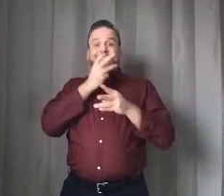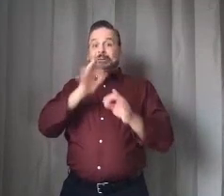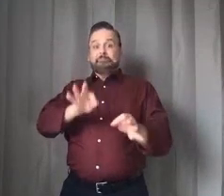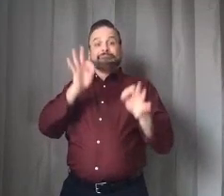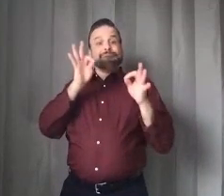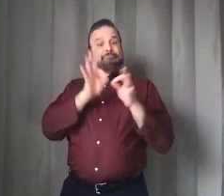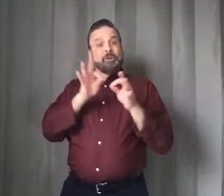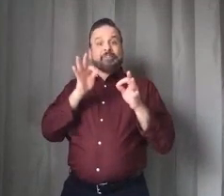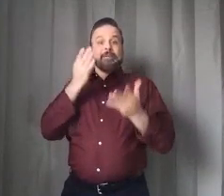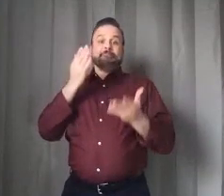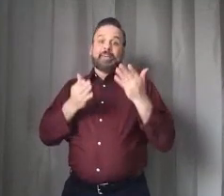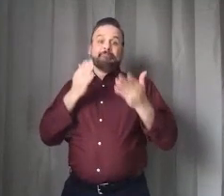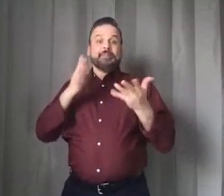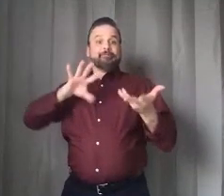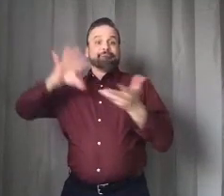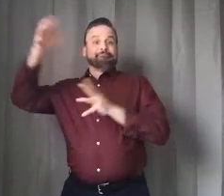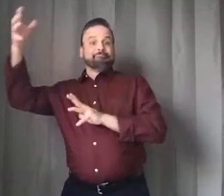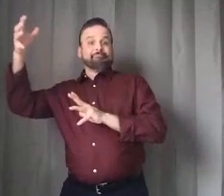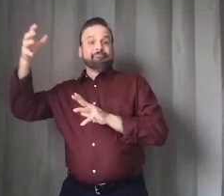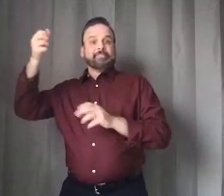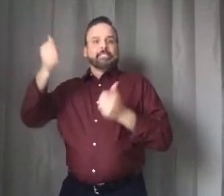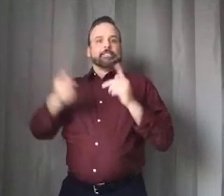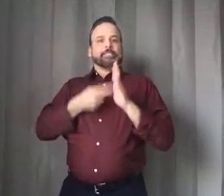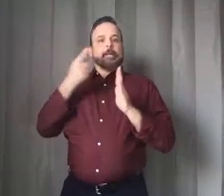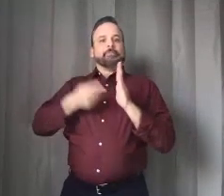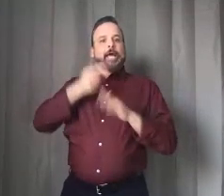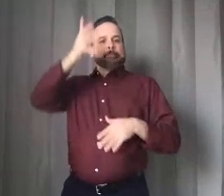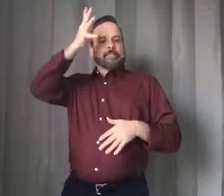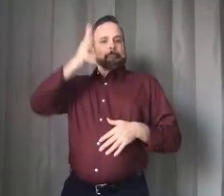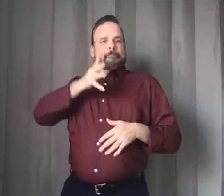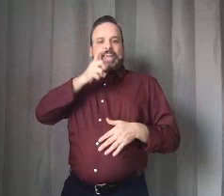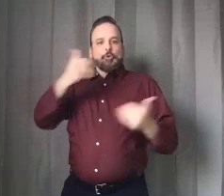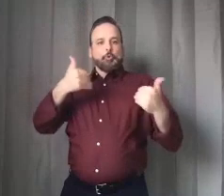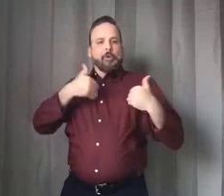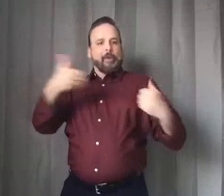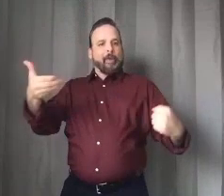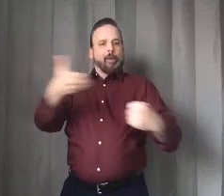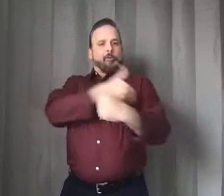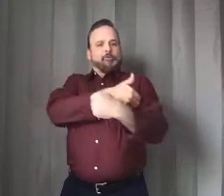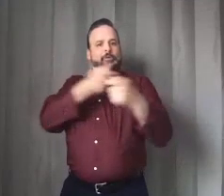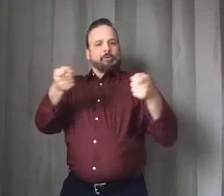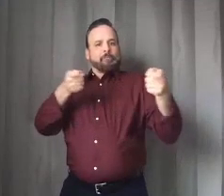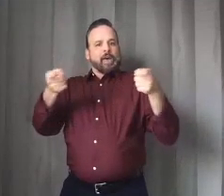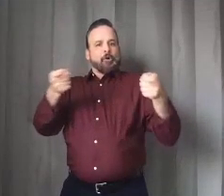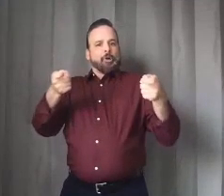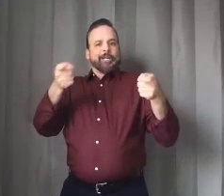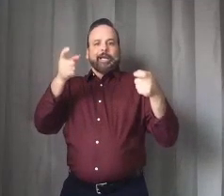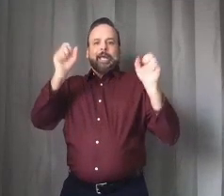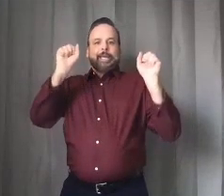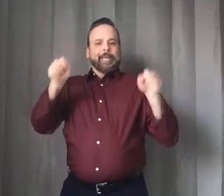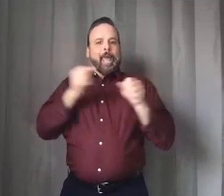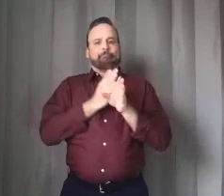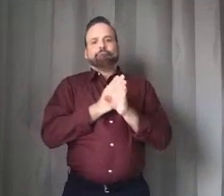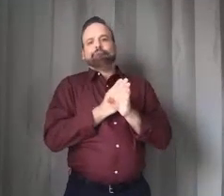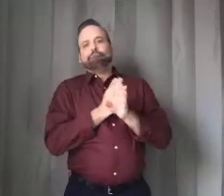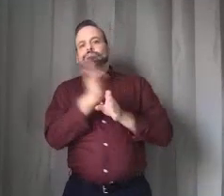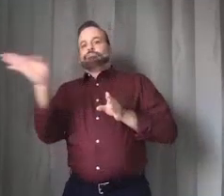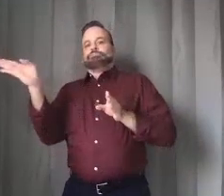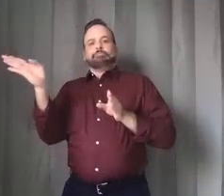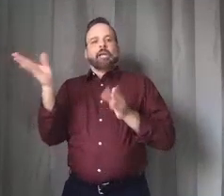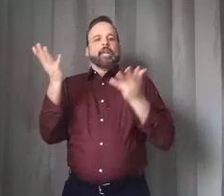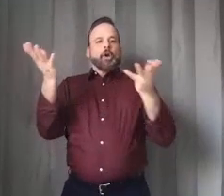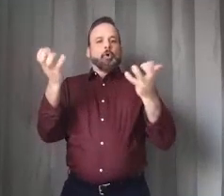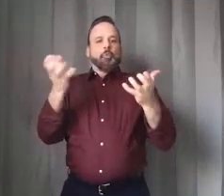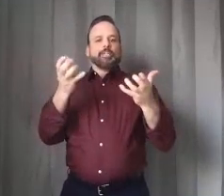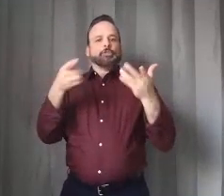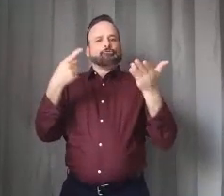a dystopia. Sometimes men in power can take things and go a whole nother way. And I wanted to talk about the